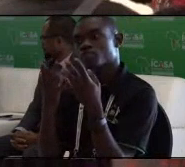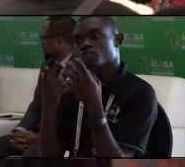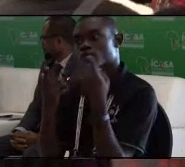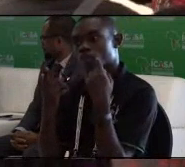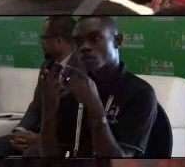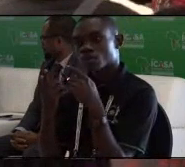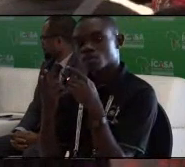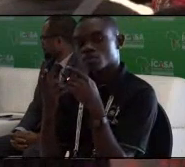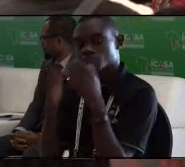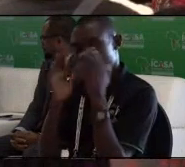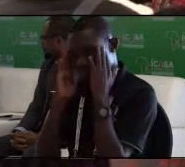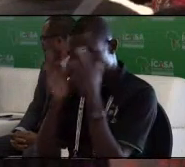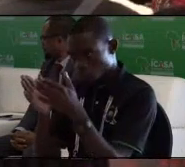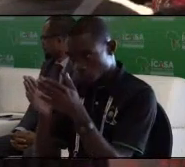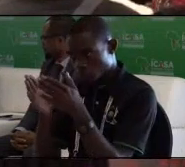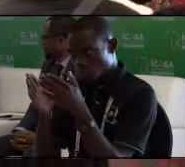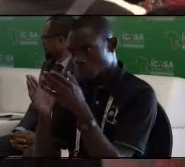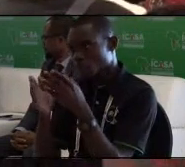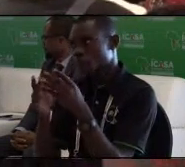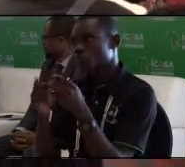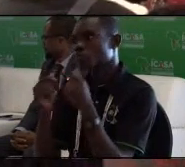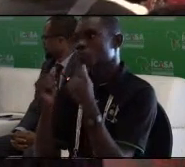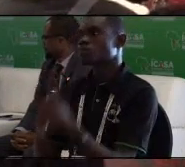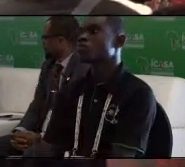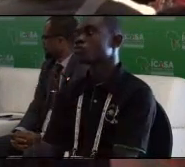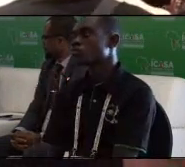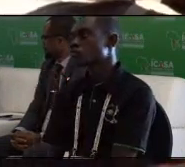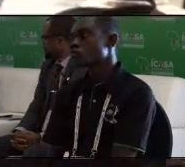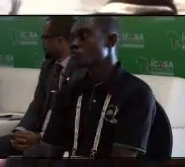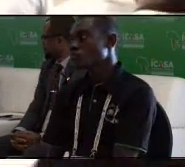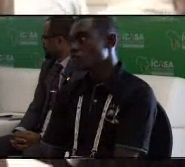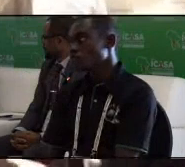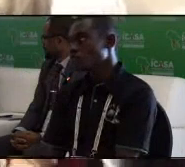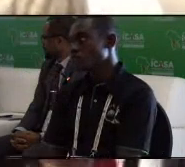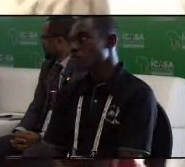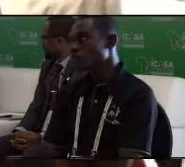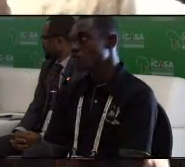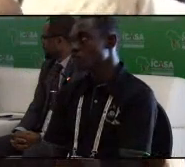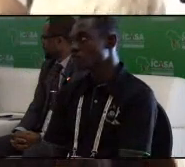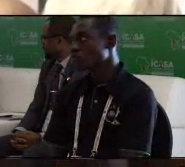chain, as well as the forecasting tool that you used for this large investment? Thank you.